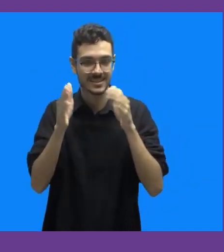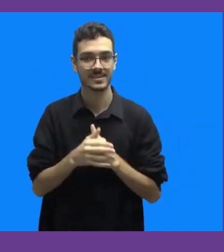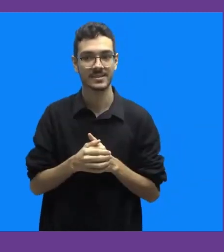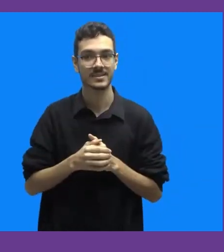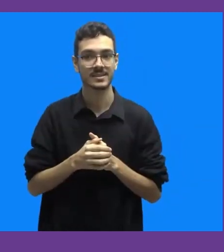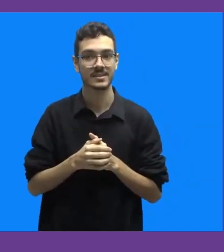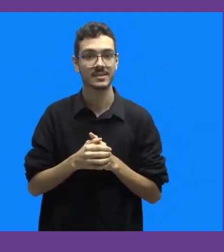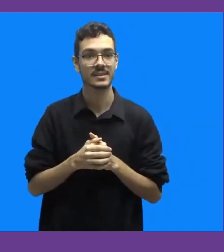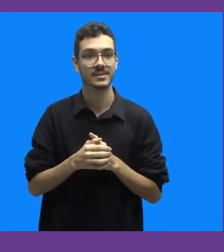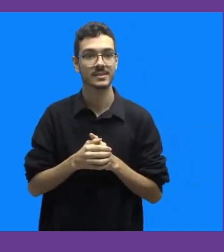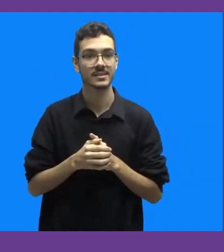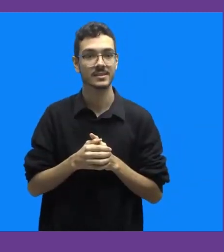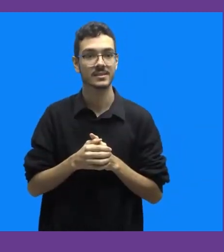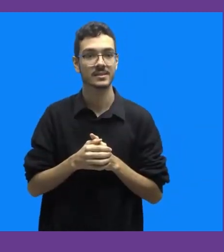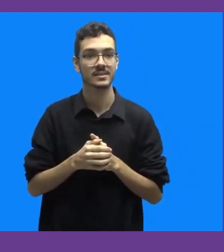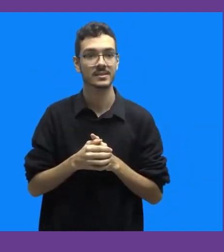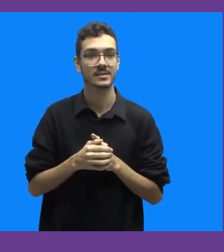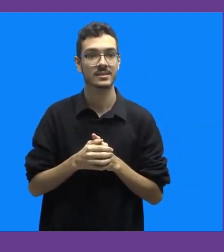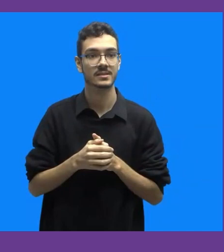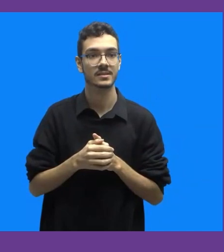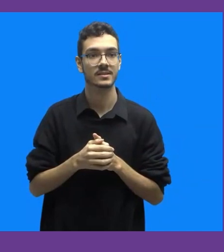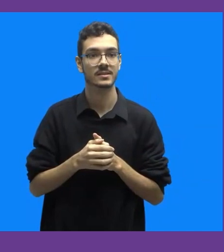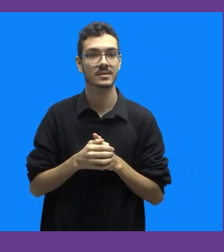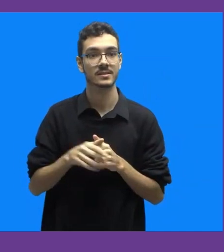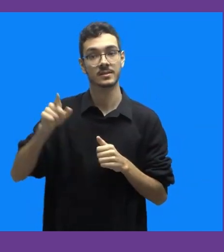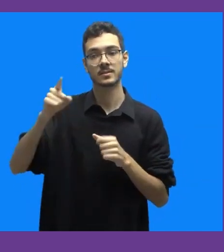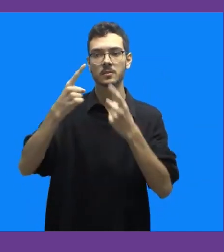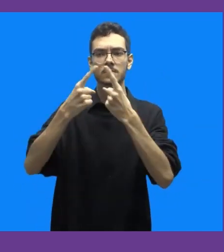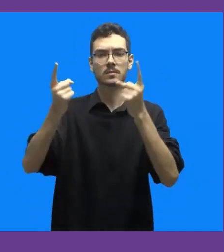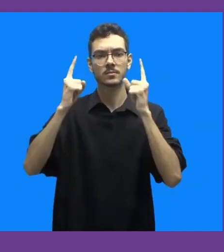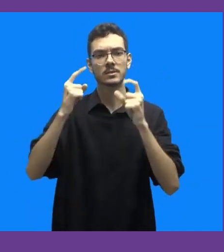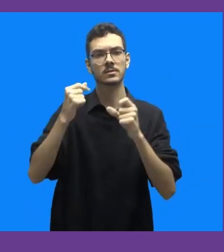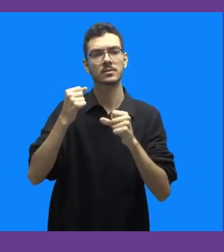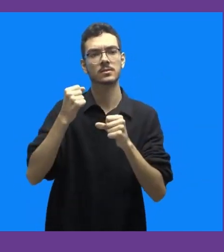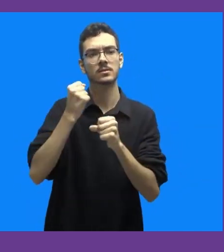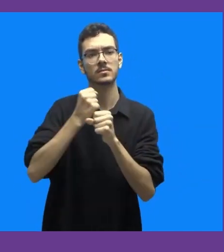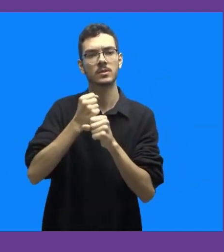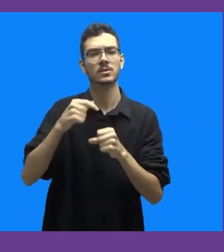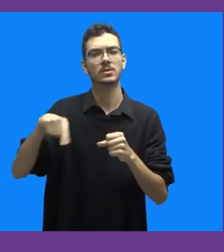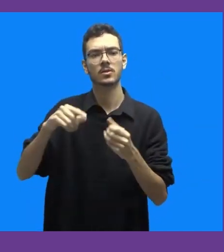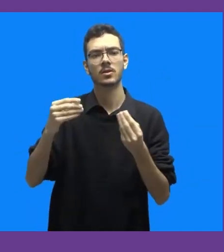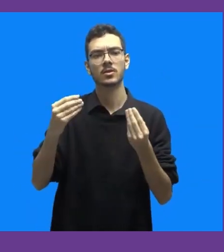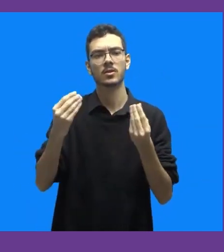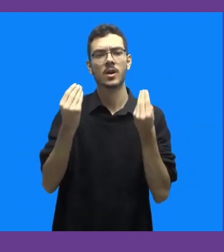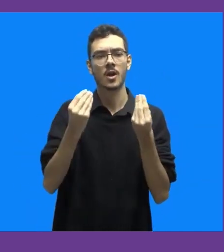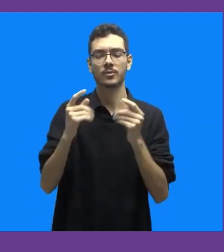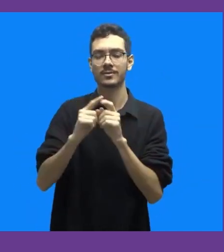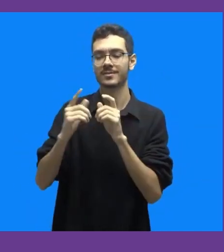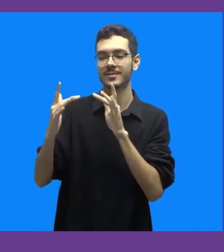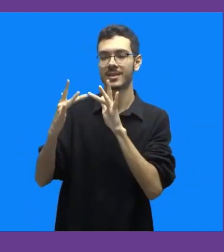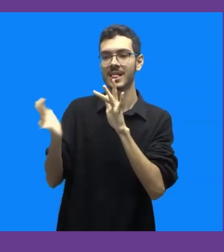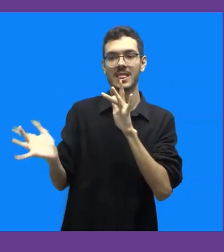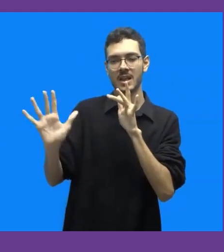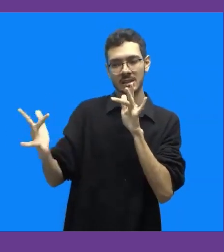within the university. But they were able to connect. So it's about getting people around the table and getting a connection for them so that they know, oh, well, this actually has something